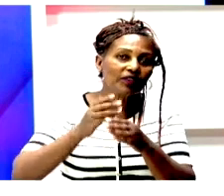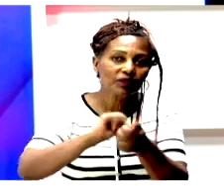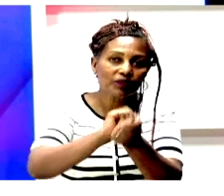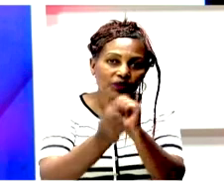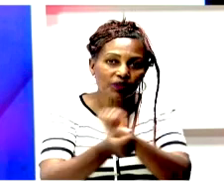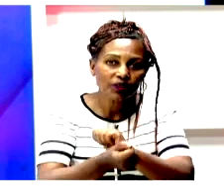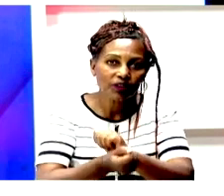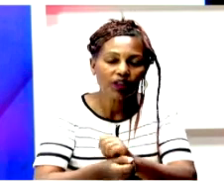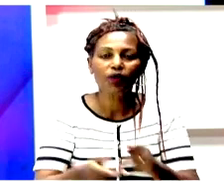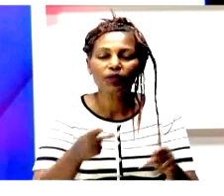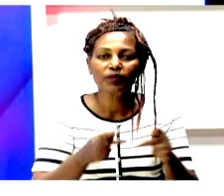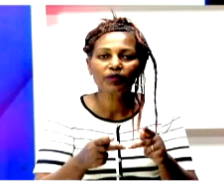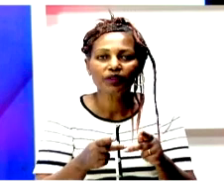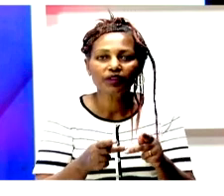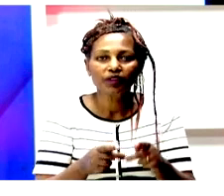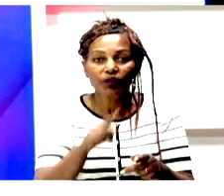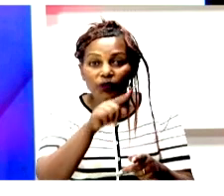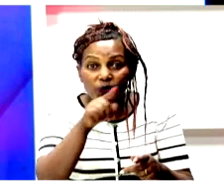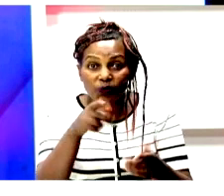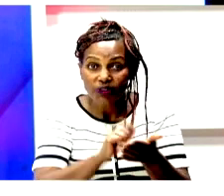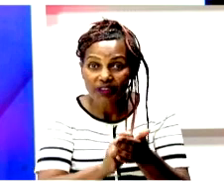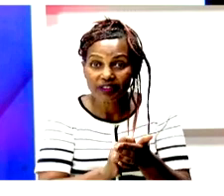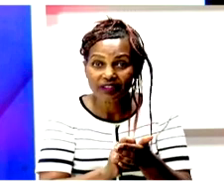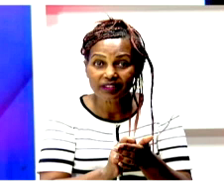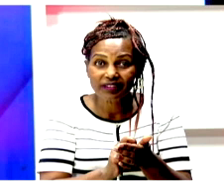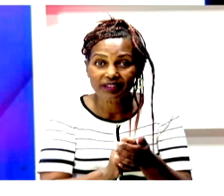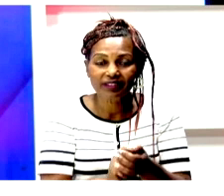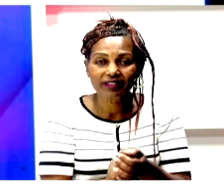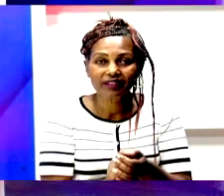will be written by you. You write.